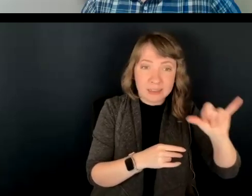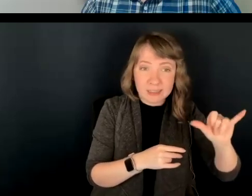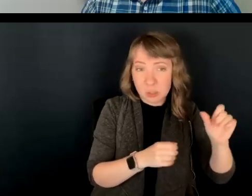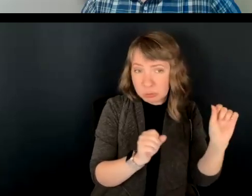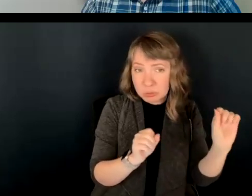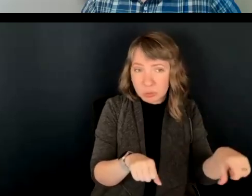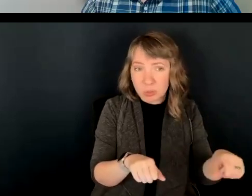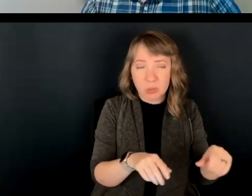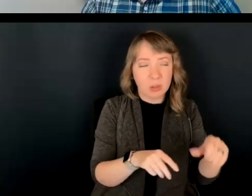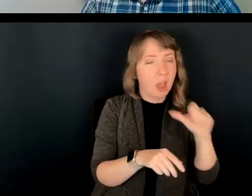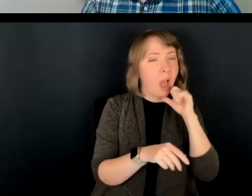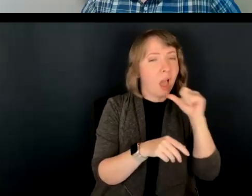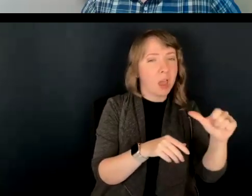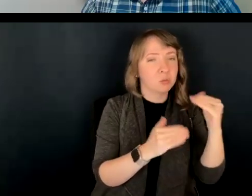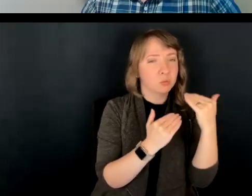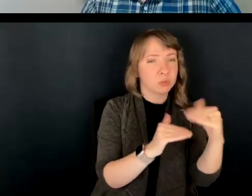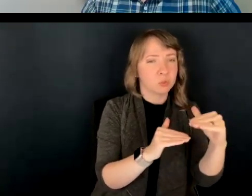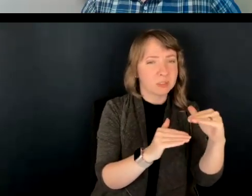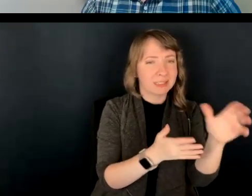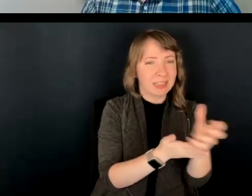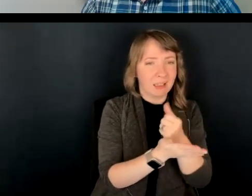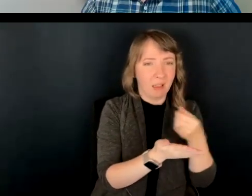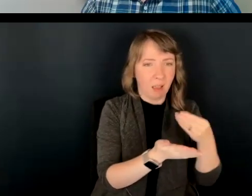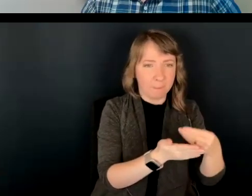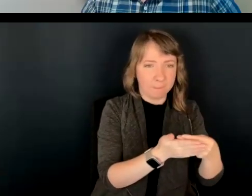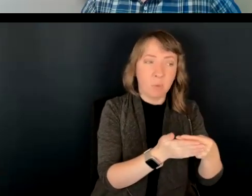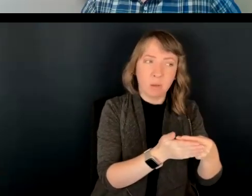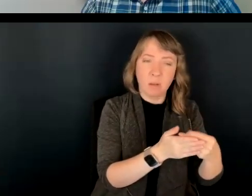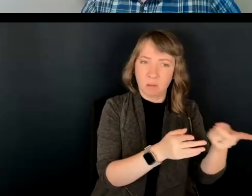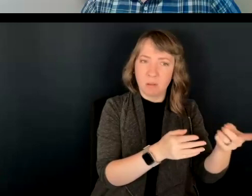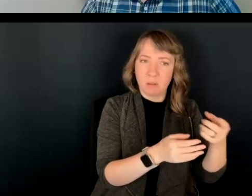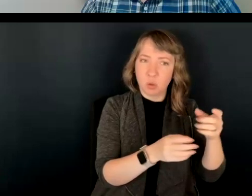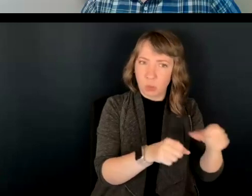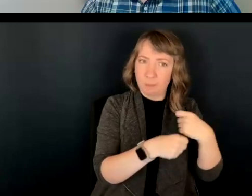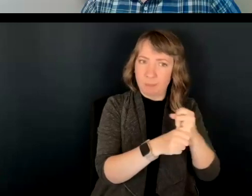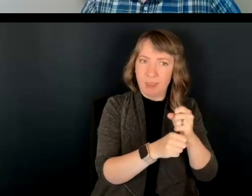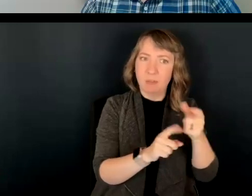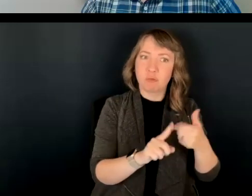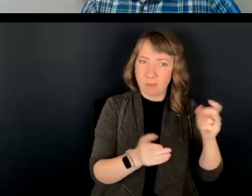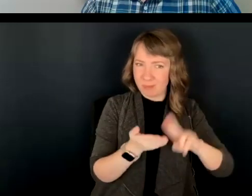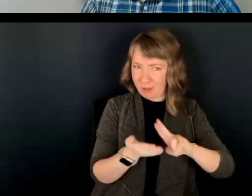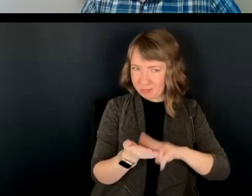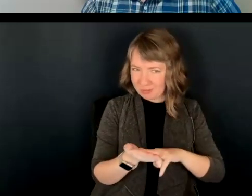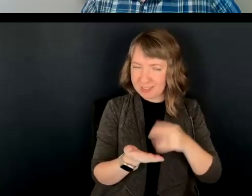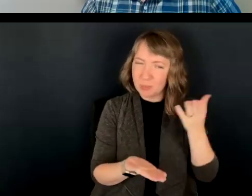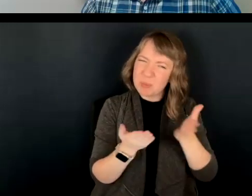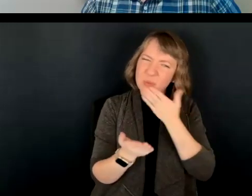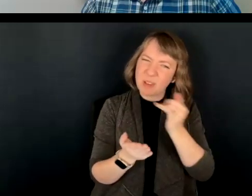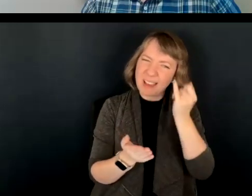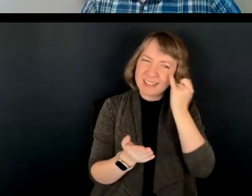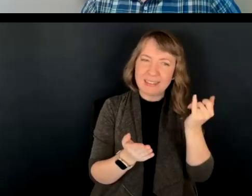unrestricted income is something you can generate through contracts. And so having a piece of your strategy include, fee for